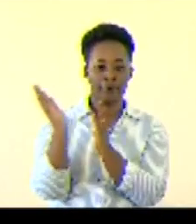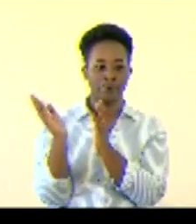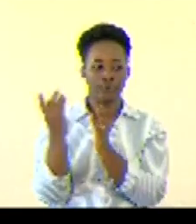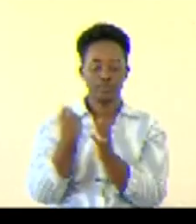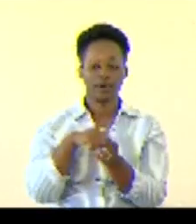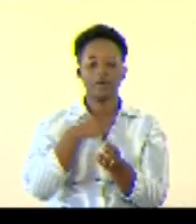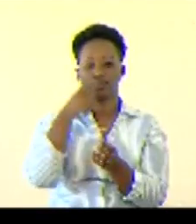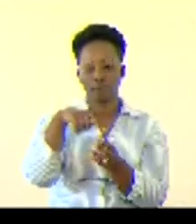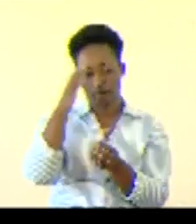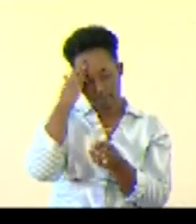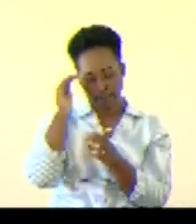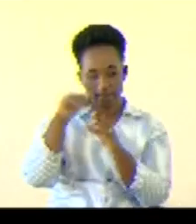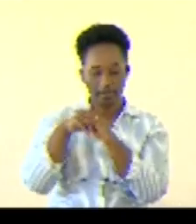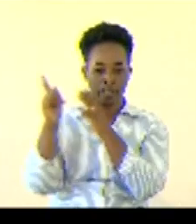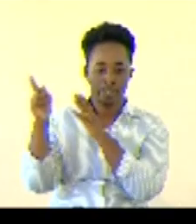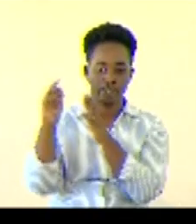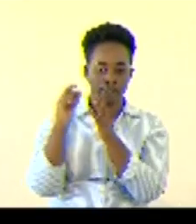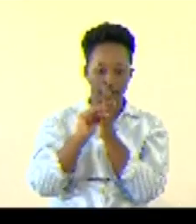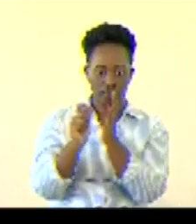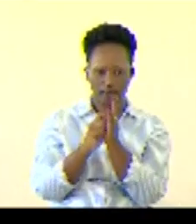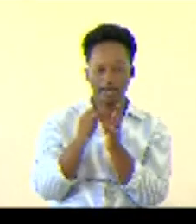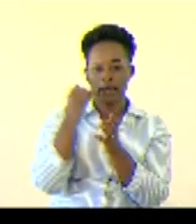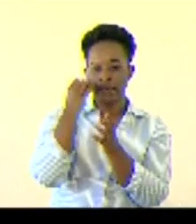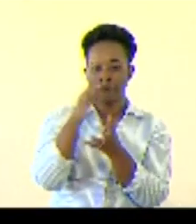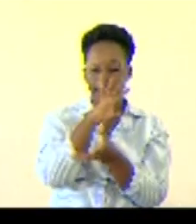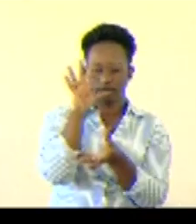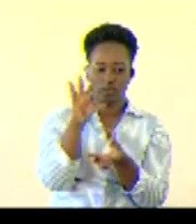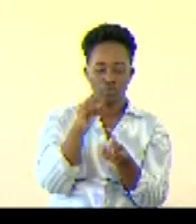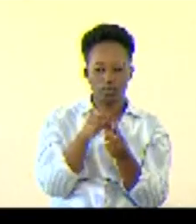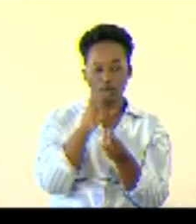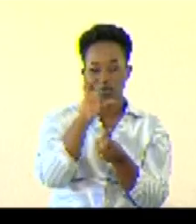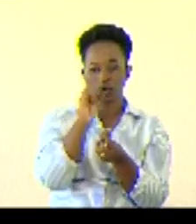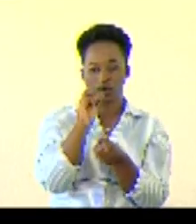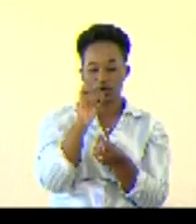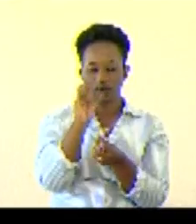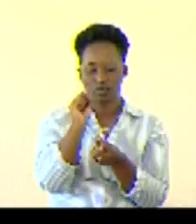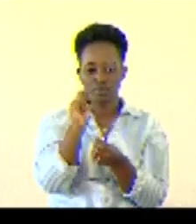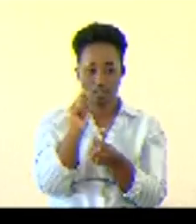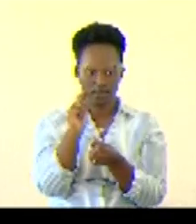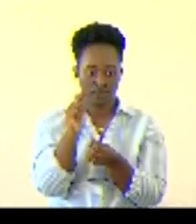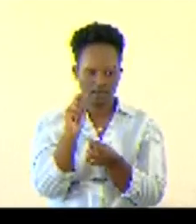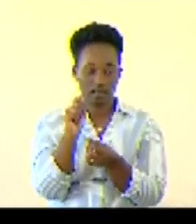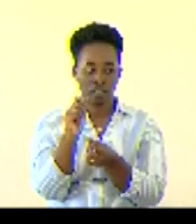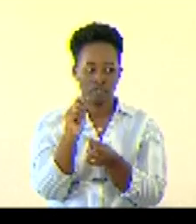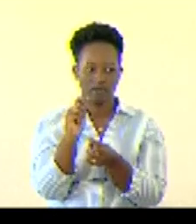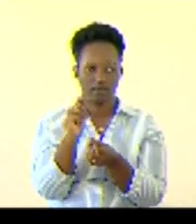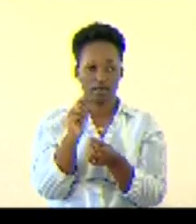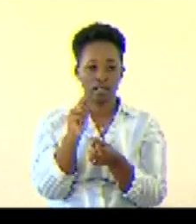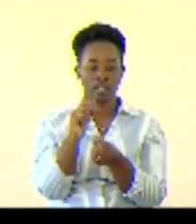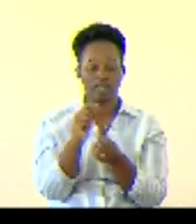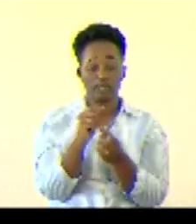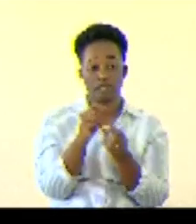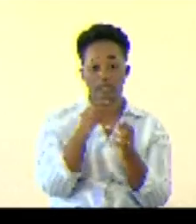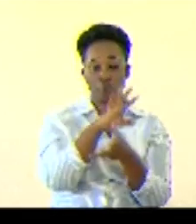know it from this statement. If the total cost incurred to produce a basket of, the cost of producing a basket of pancakes